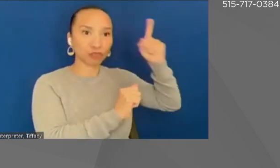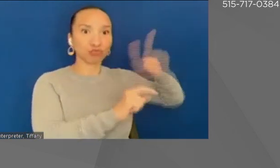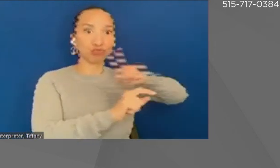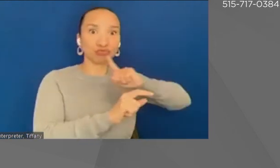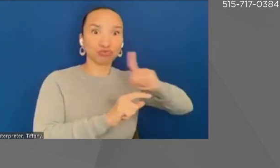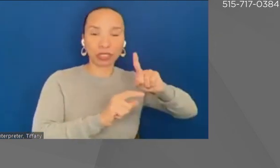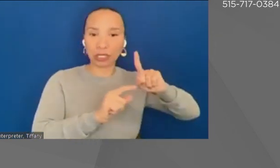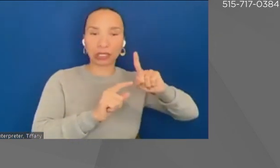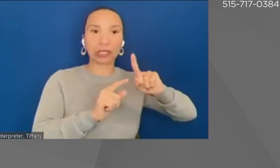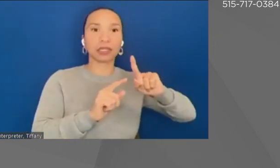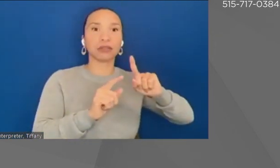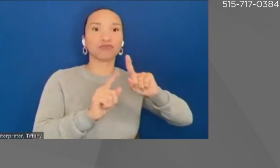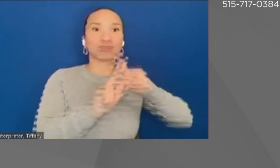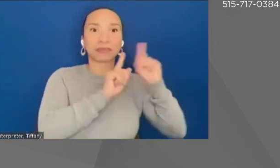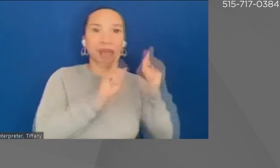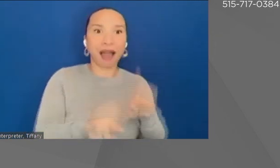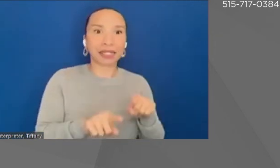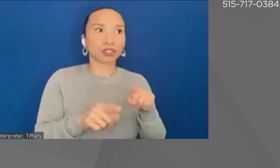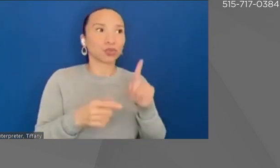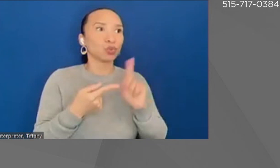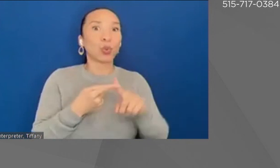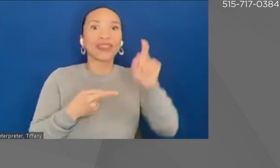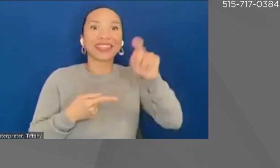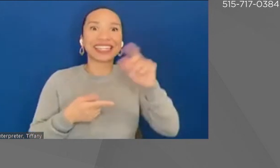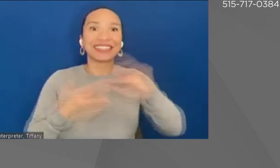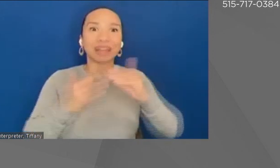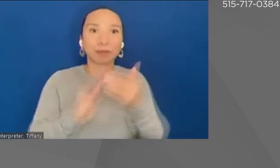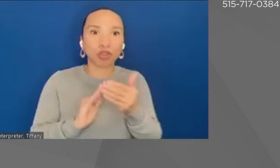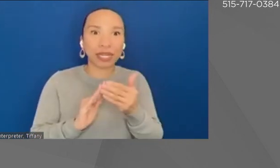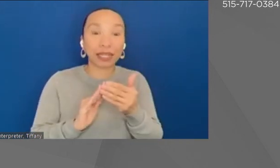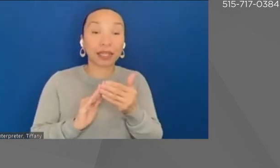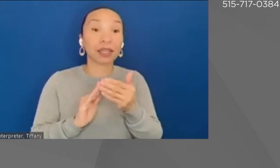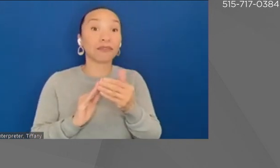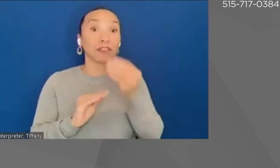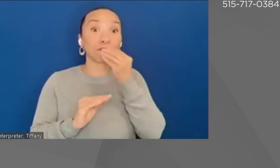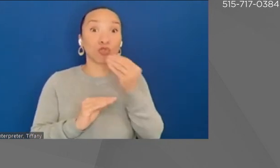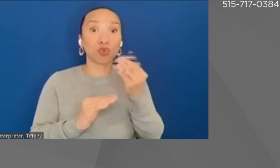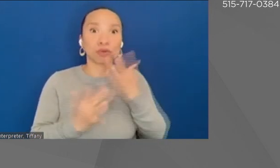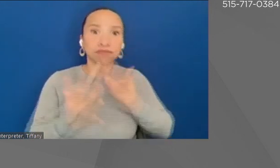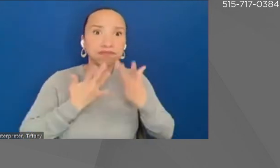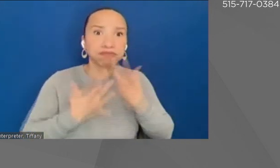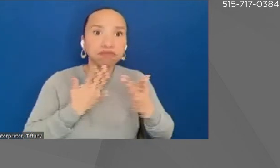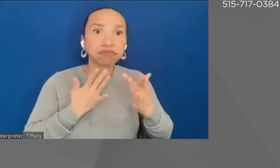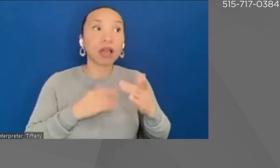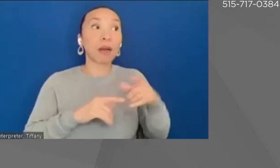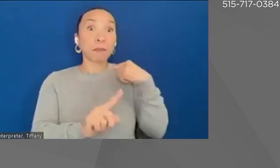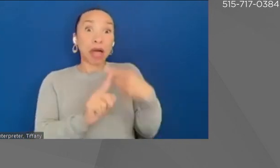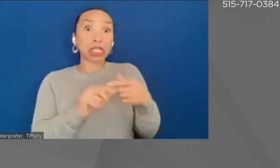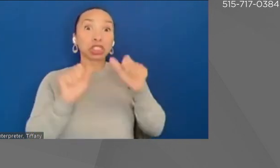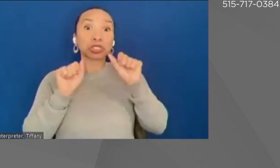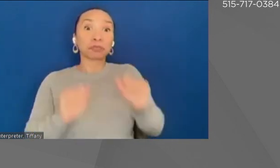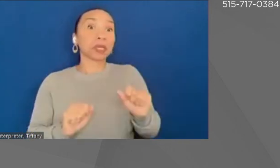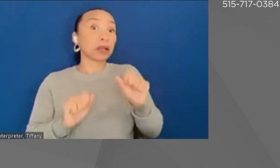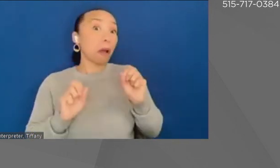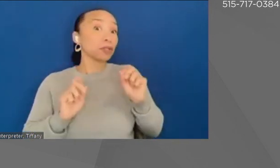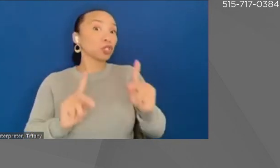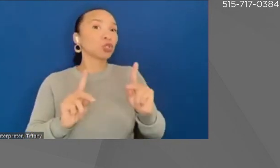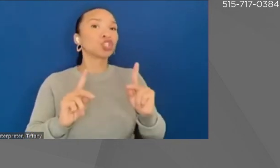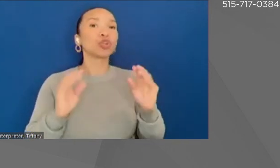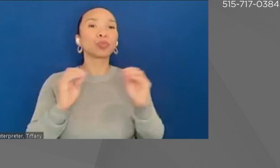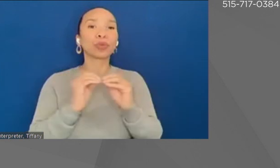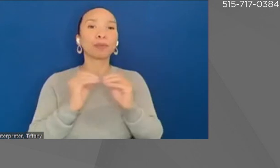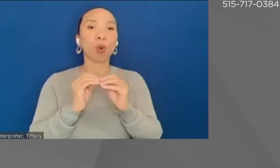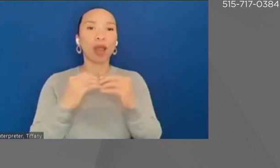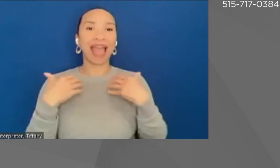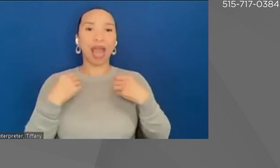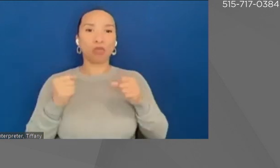nutrition benefits that are available, but also there could be an opportunity to really better align with the dietary guidelines for Americans and